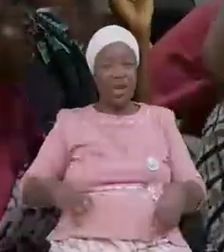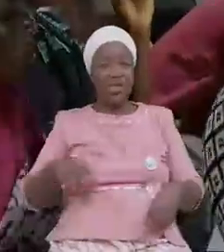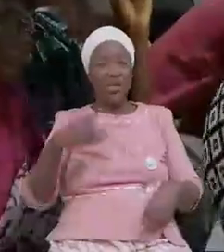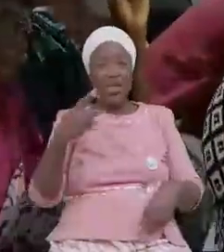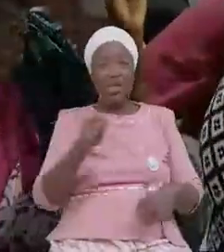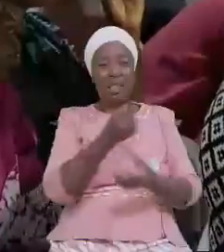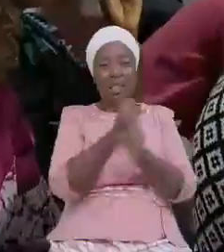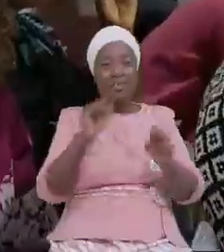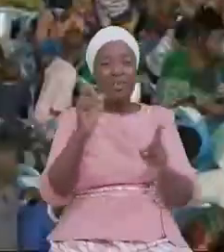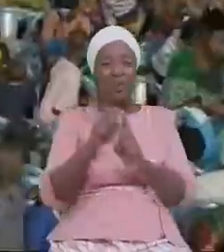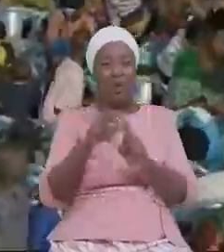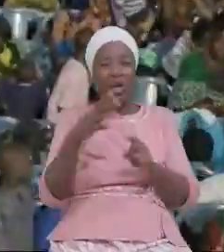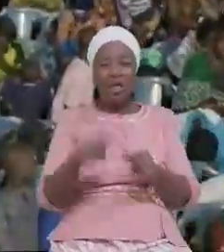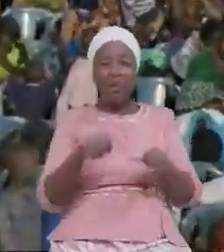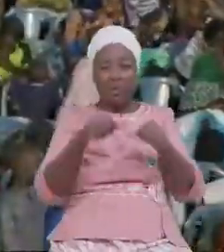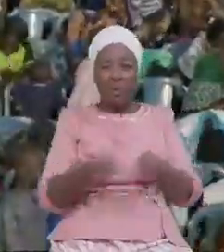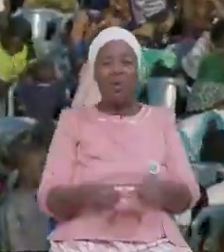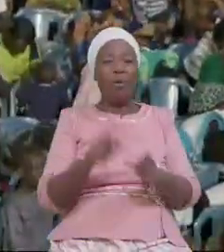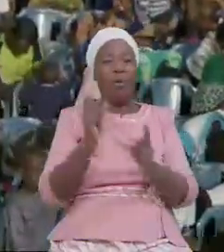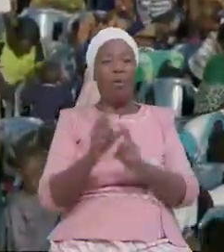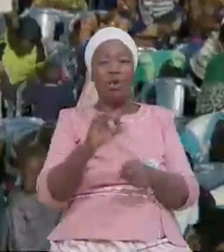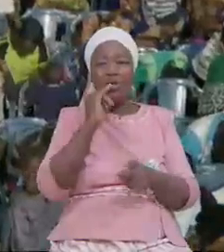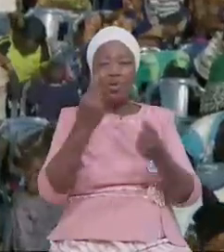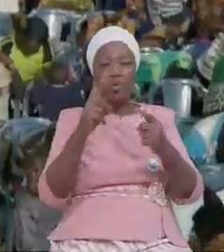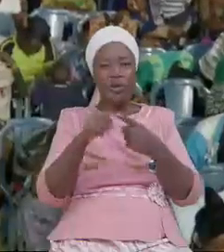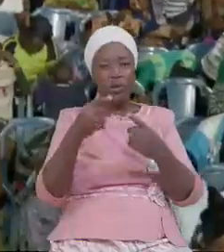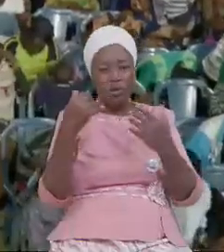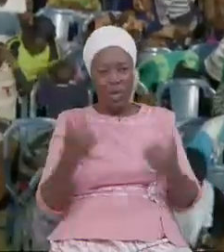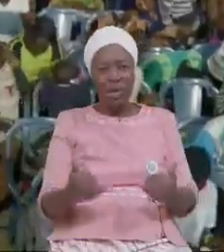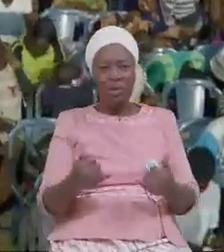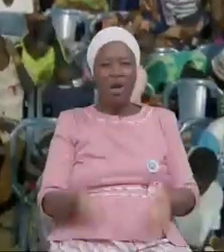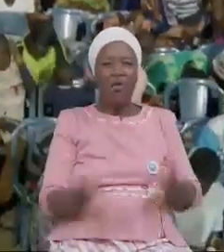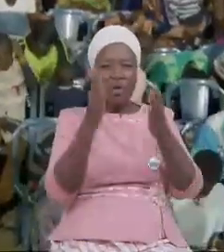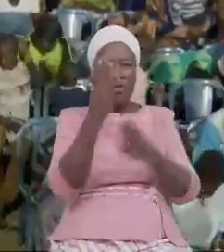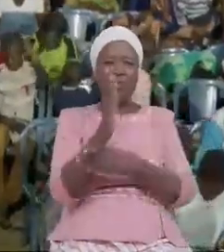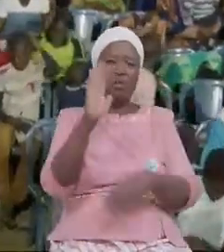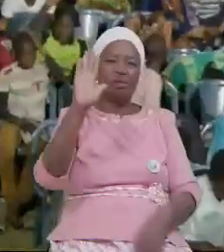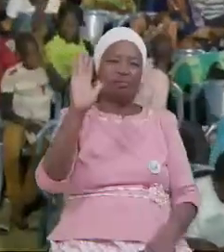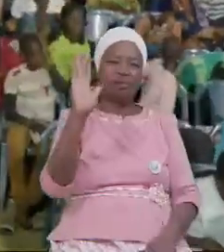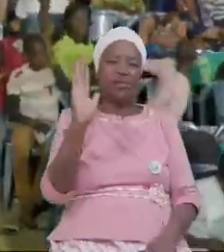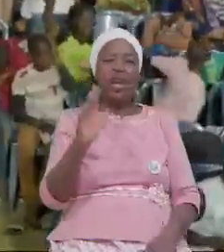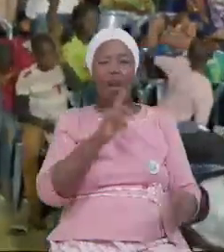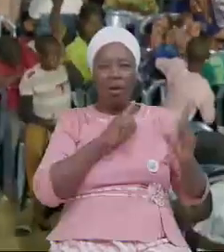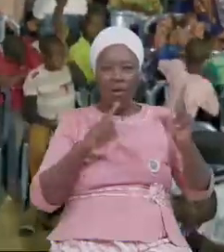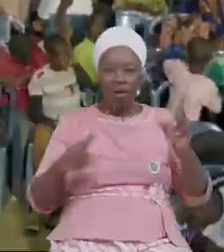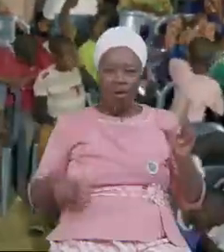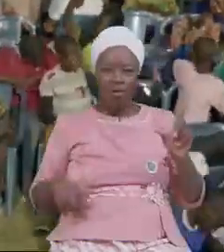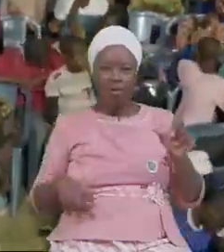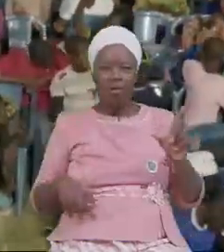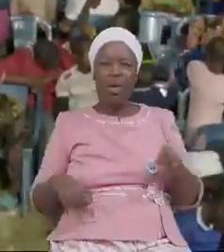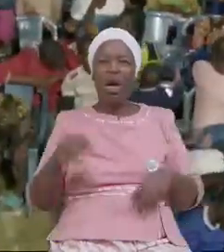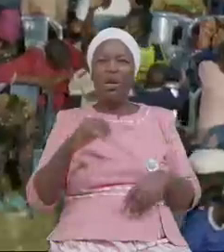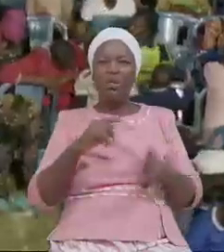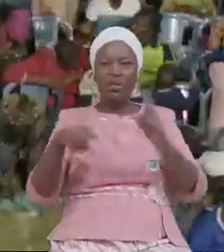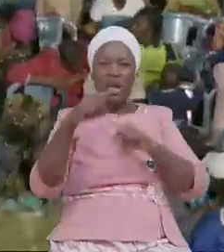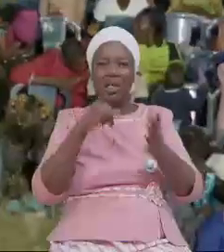the pardoning word is coming to you right now. Raise up that hand. Lord, I want that